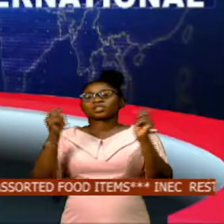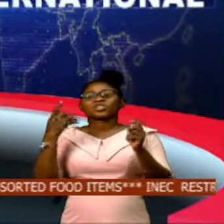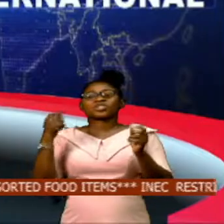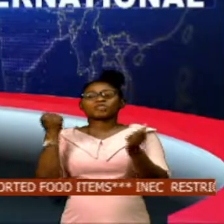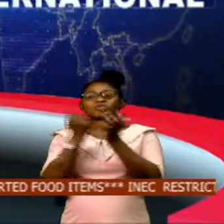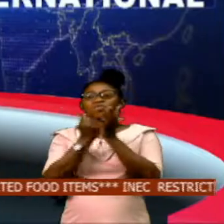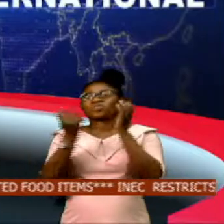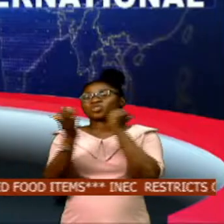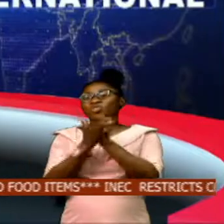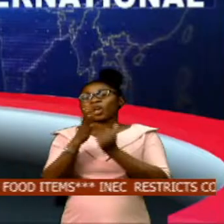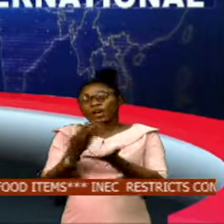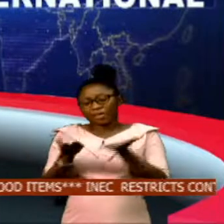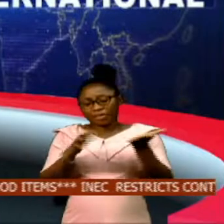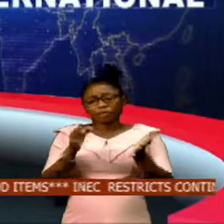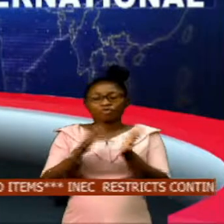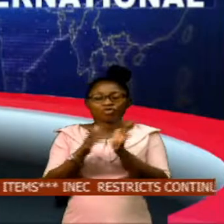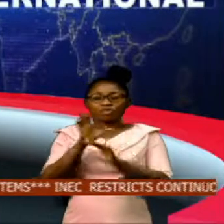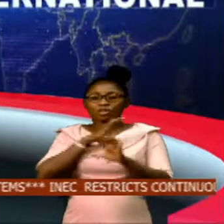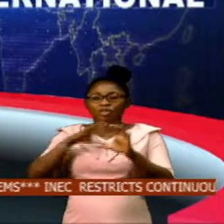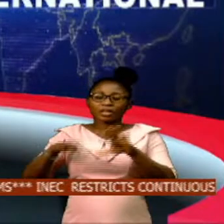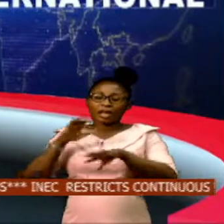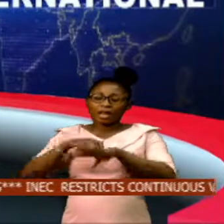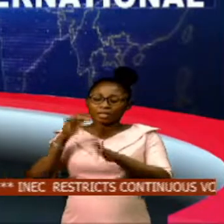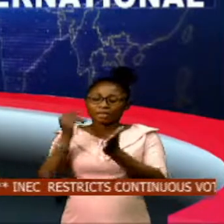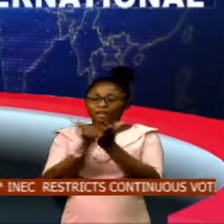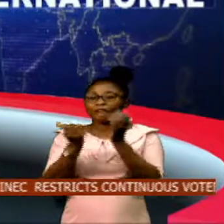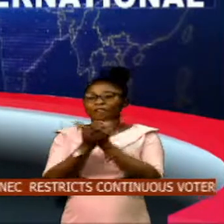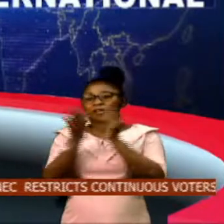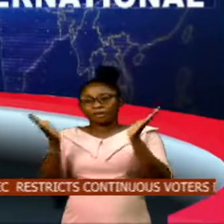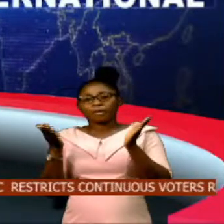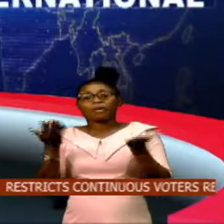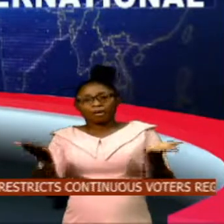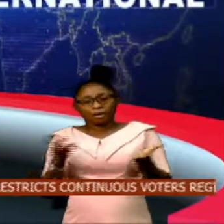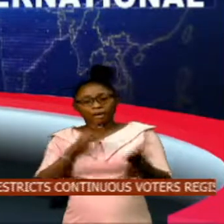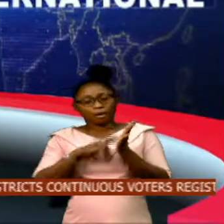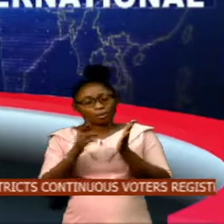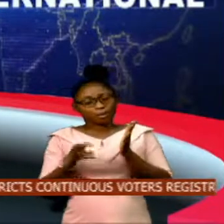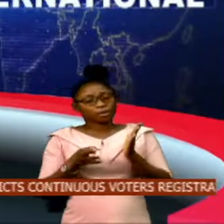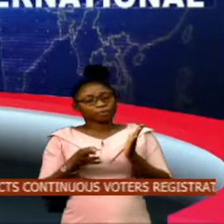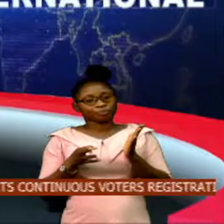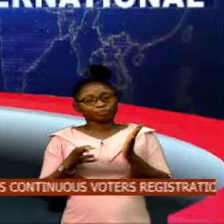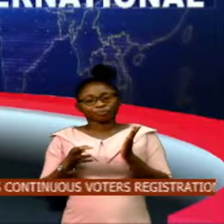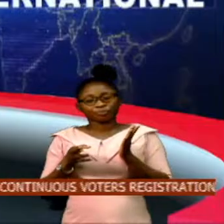the crucifixion and death of Jesus Christ at Calvary. Here is the report.